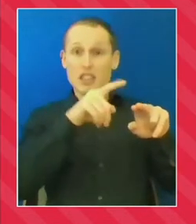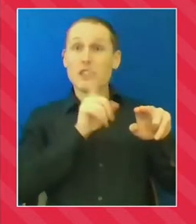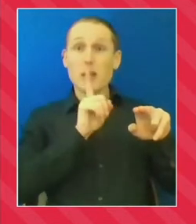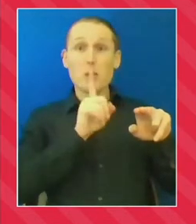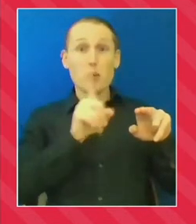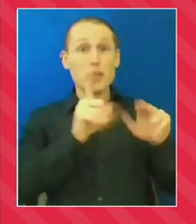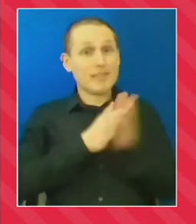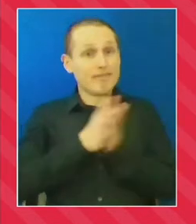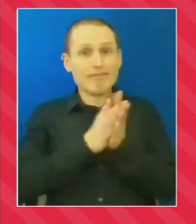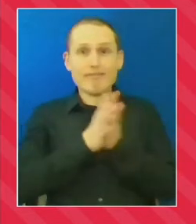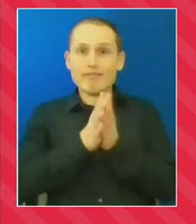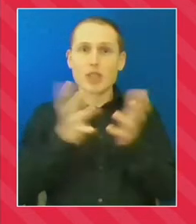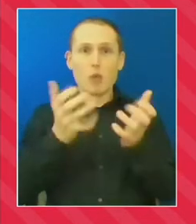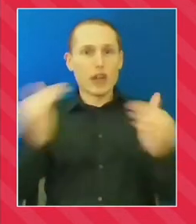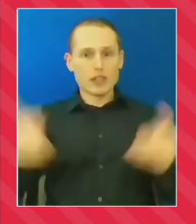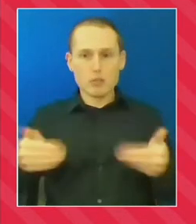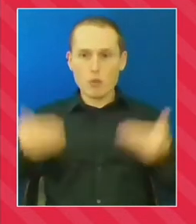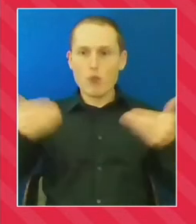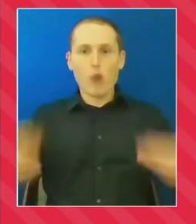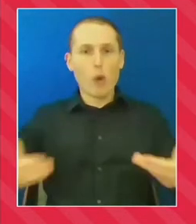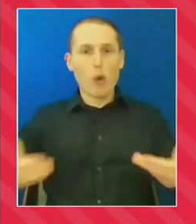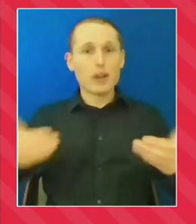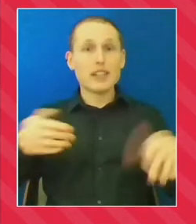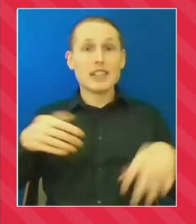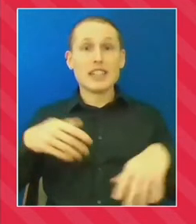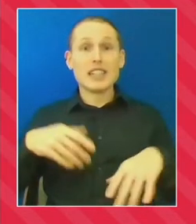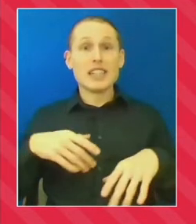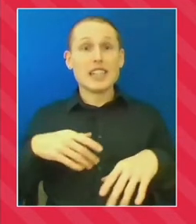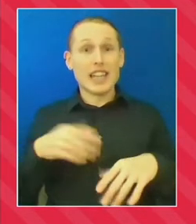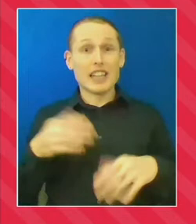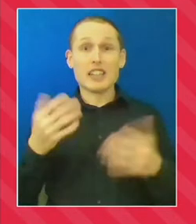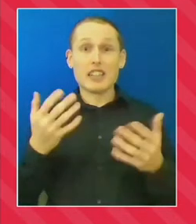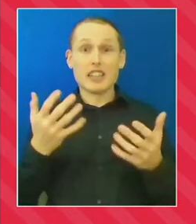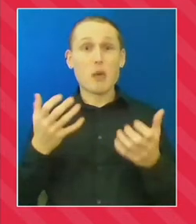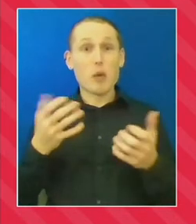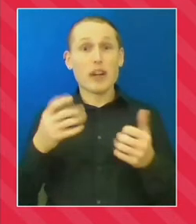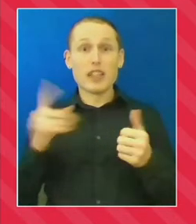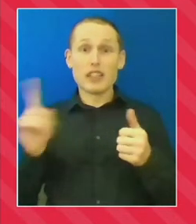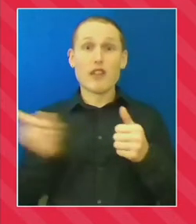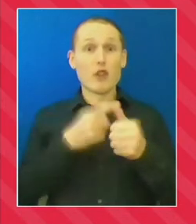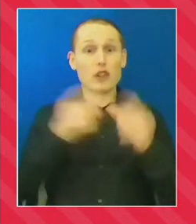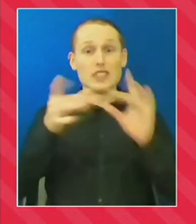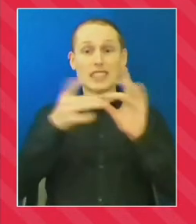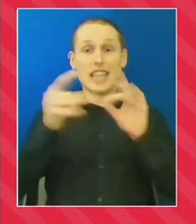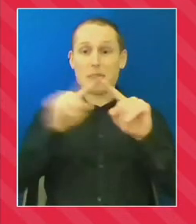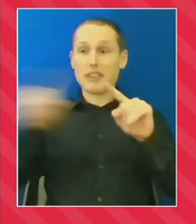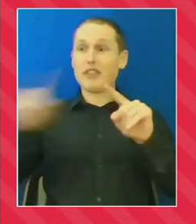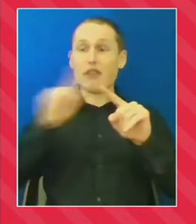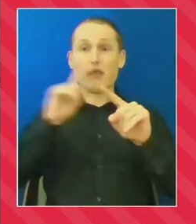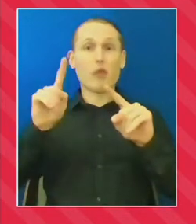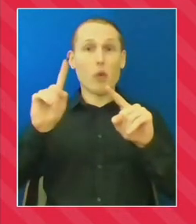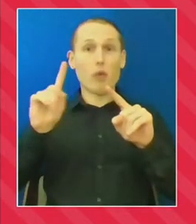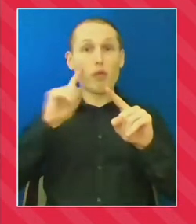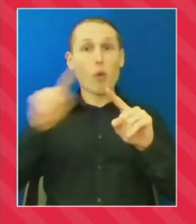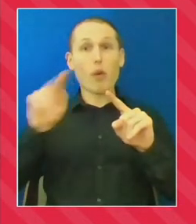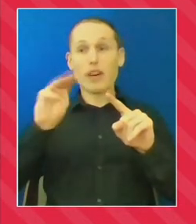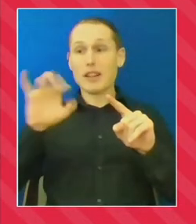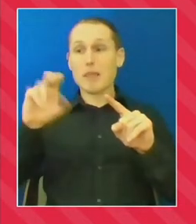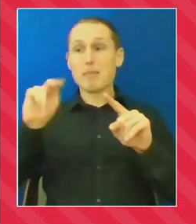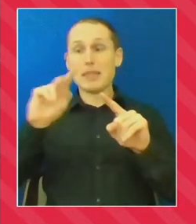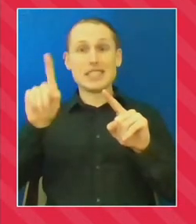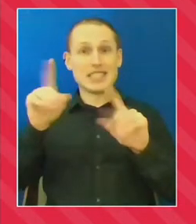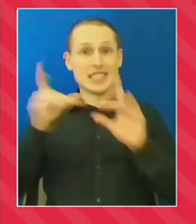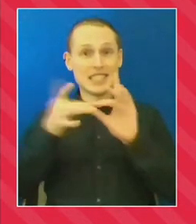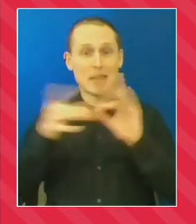to move forward and wanted our first statement in our mission statement to be Nourish Neighbors. I love